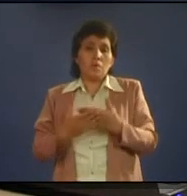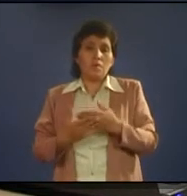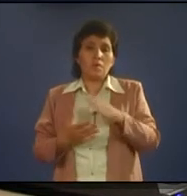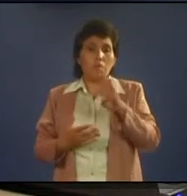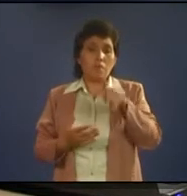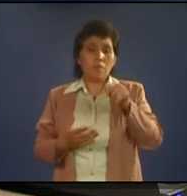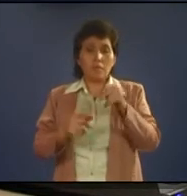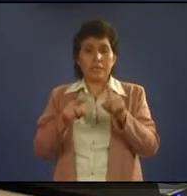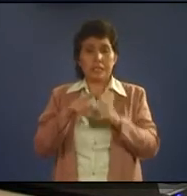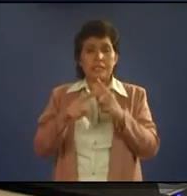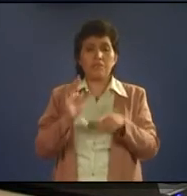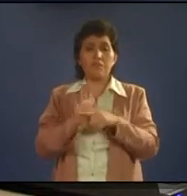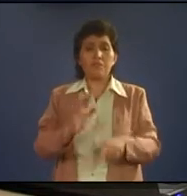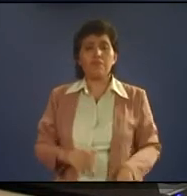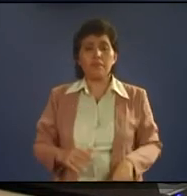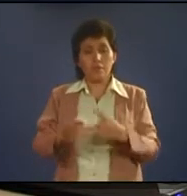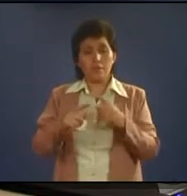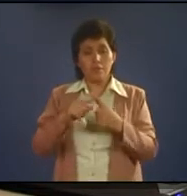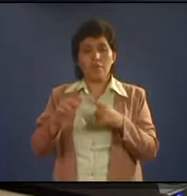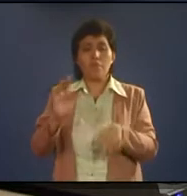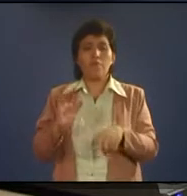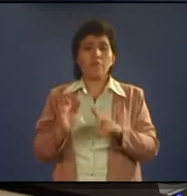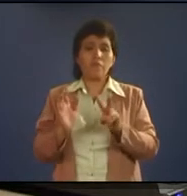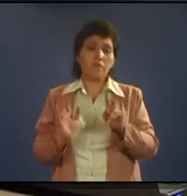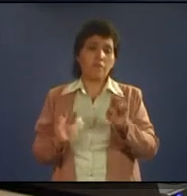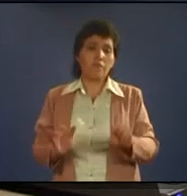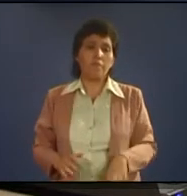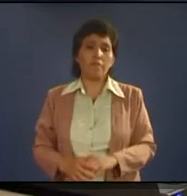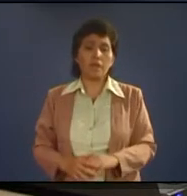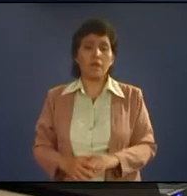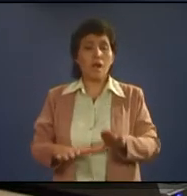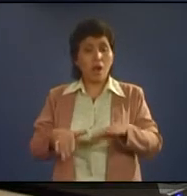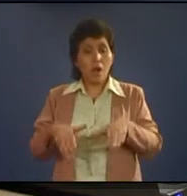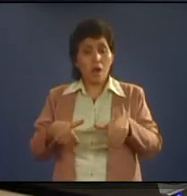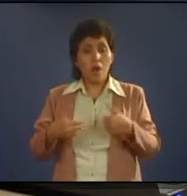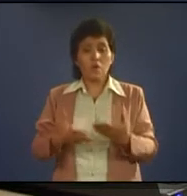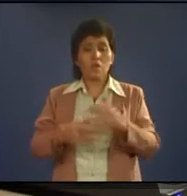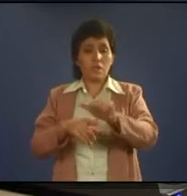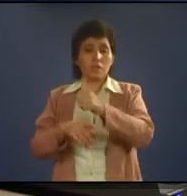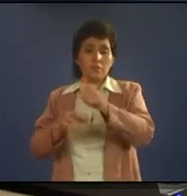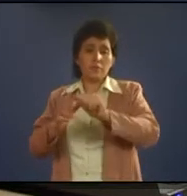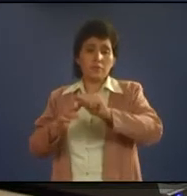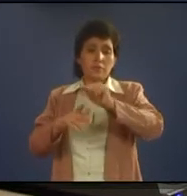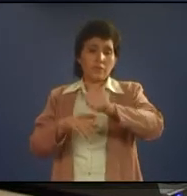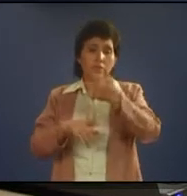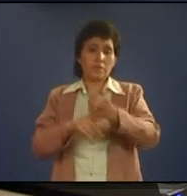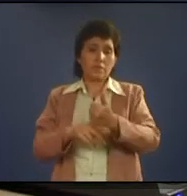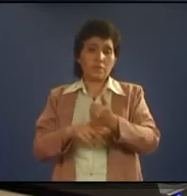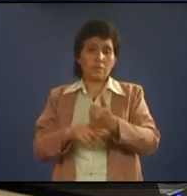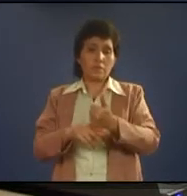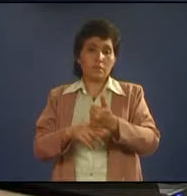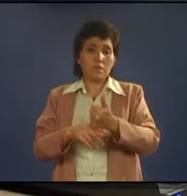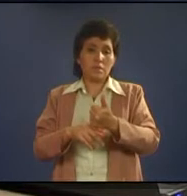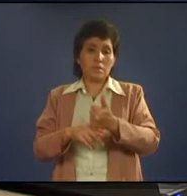Now, group, before, how do they form? Does it just come by? I mean, it doesn't go through stage 1, stage